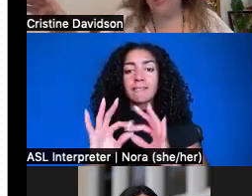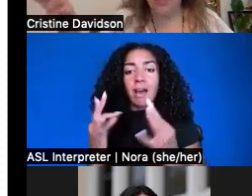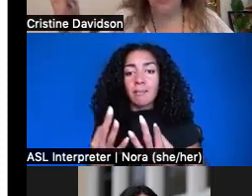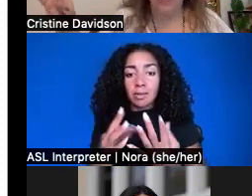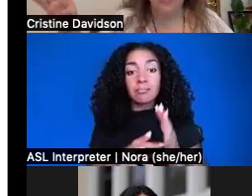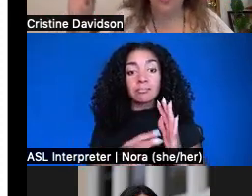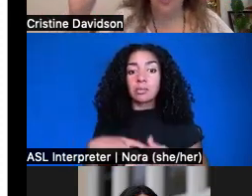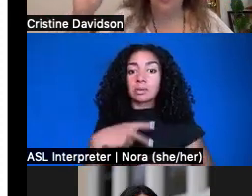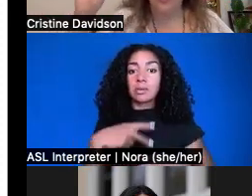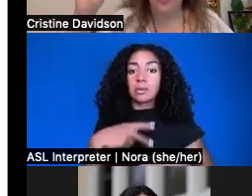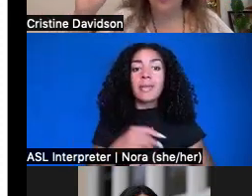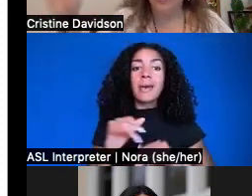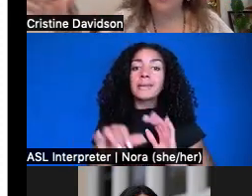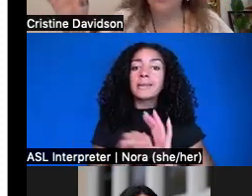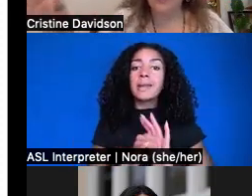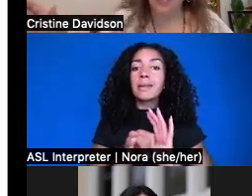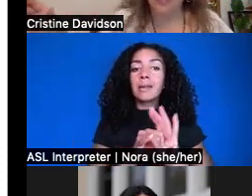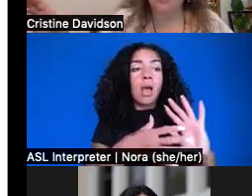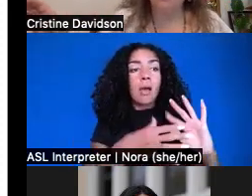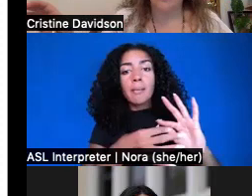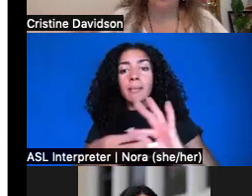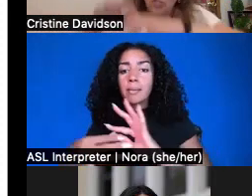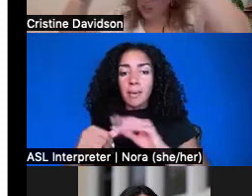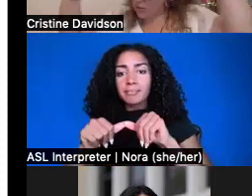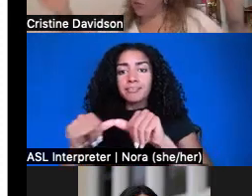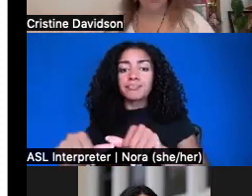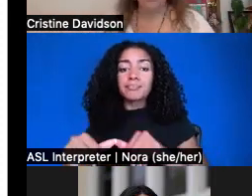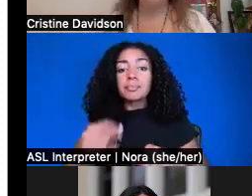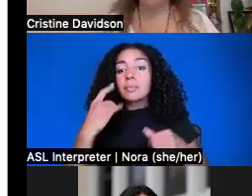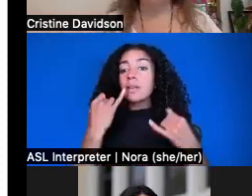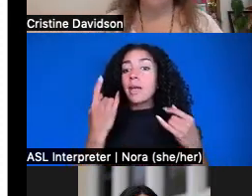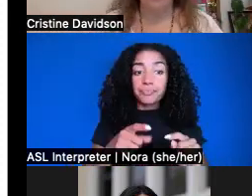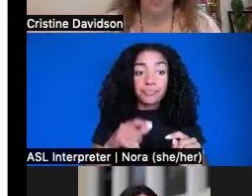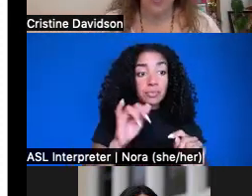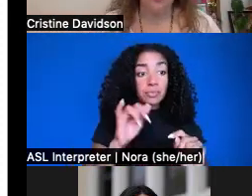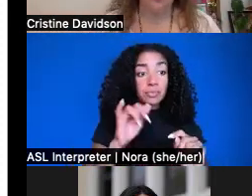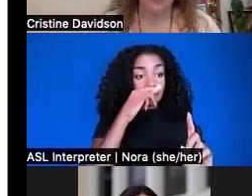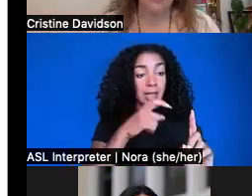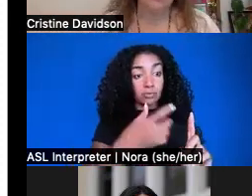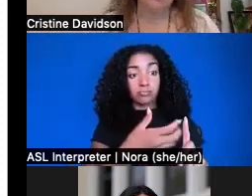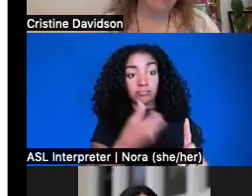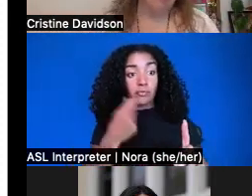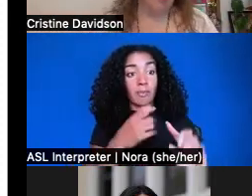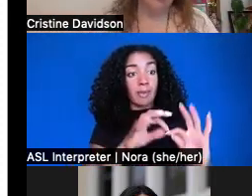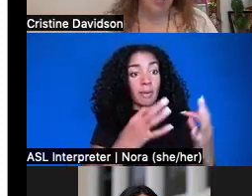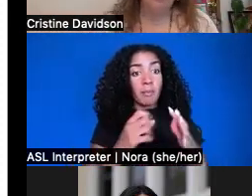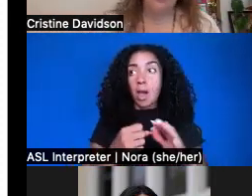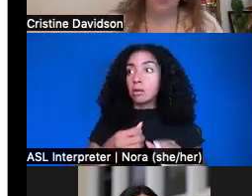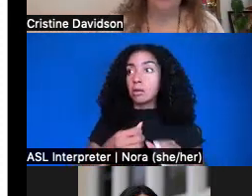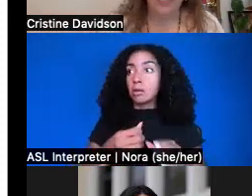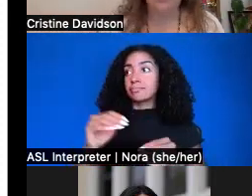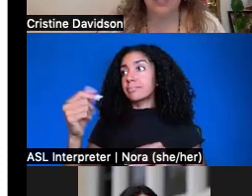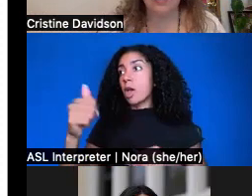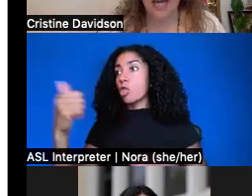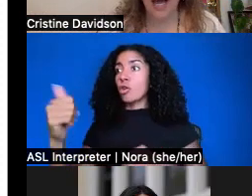get adopted or fostered out into a place that is non-Native, then you just lose track of all of it. So it's a law right